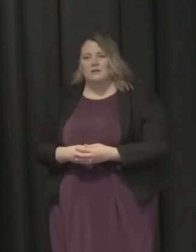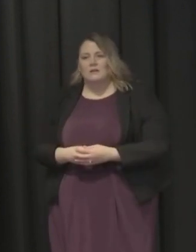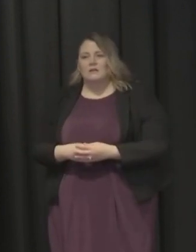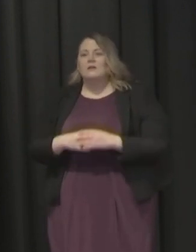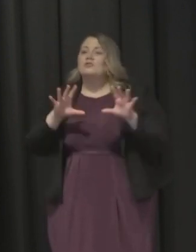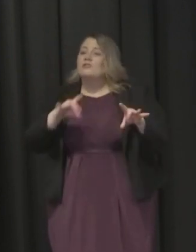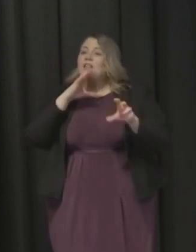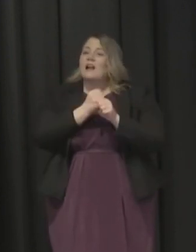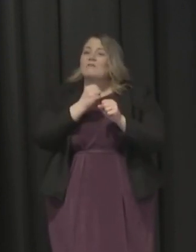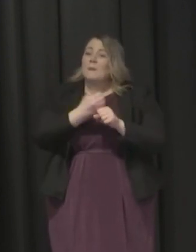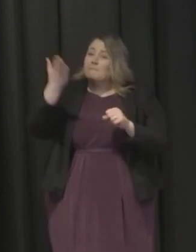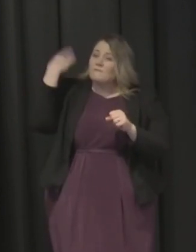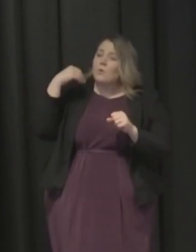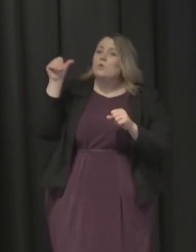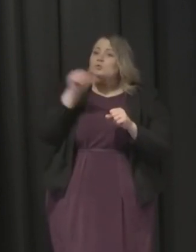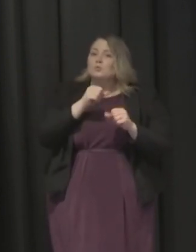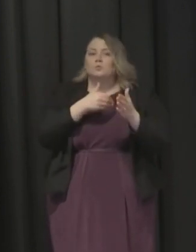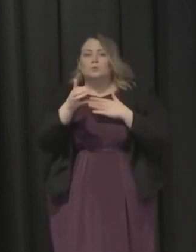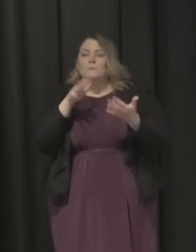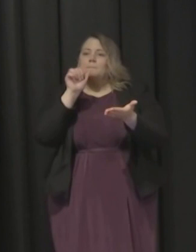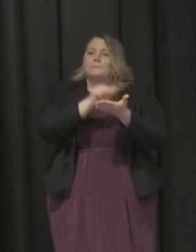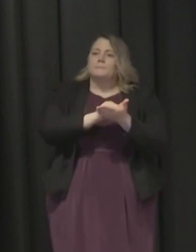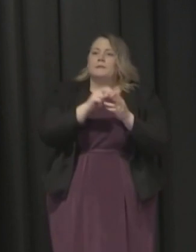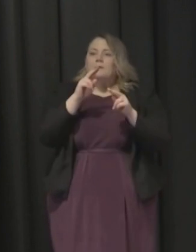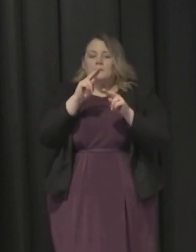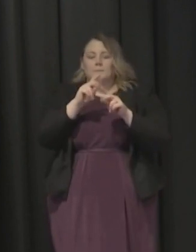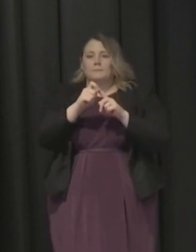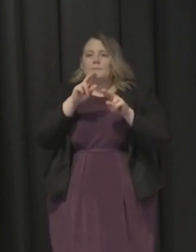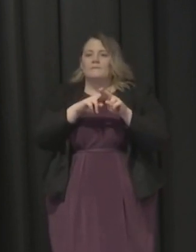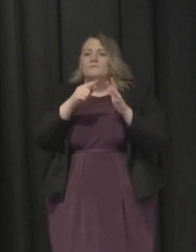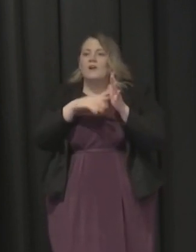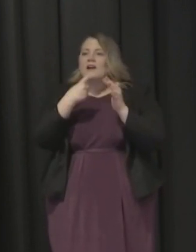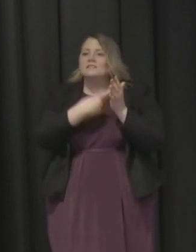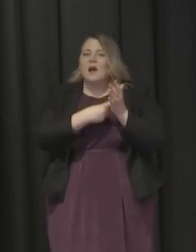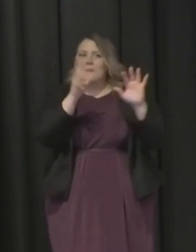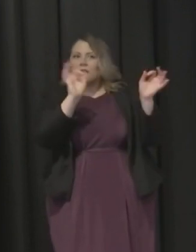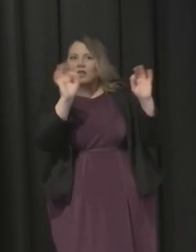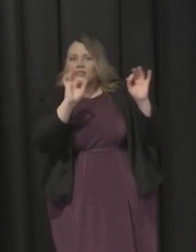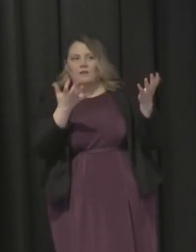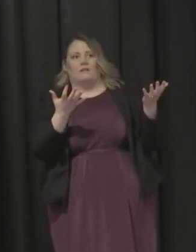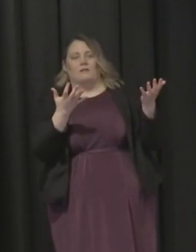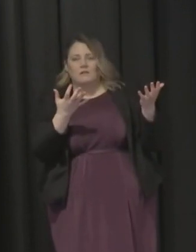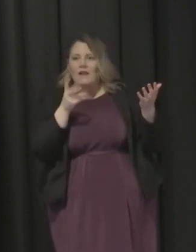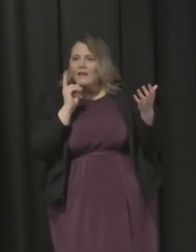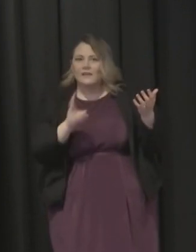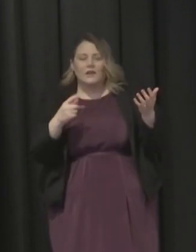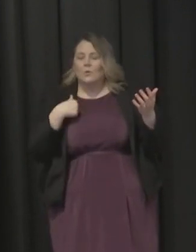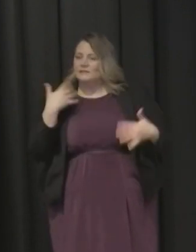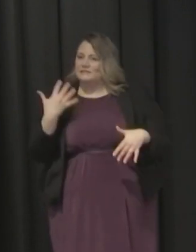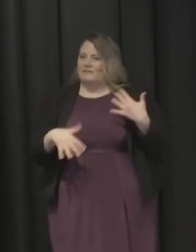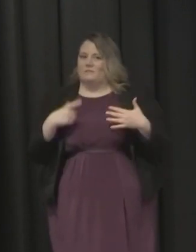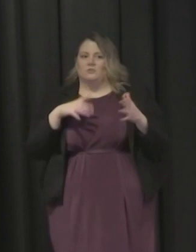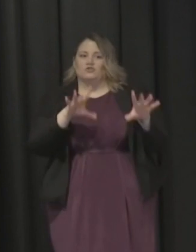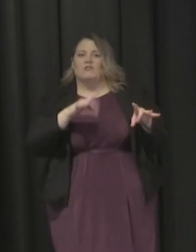Today's support is targeted where it's needed most, and Victorians are standing up to deliver what industry needs and